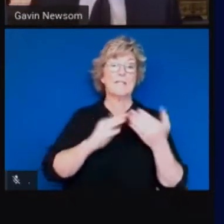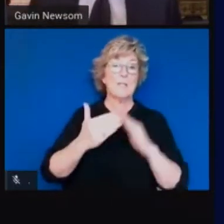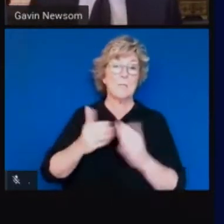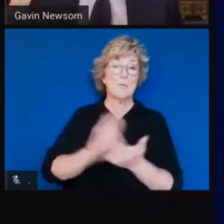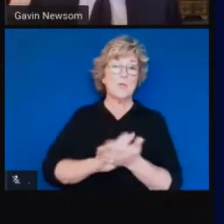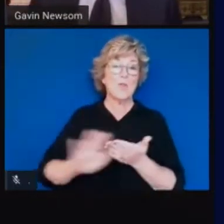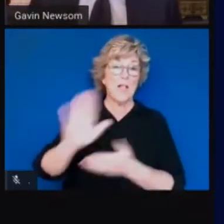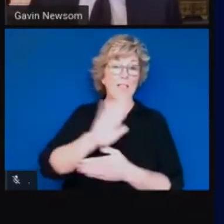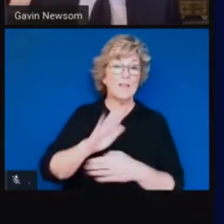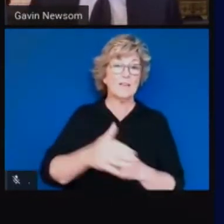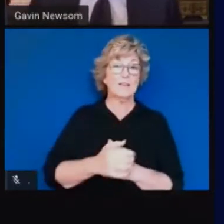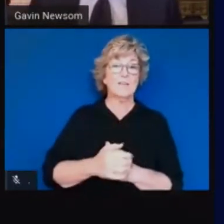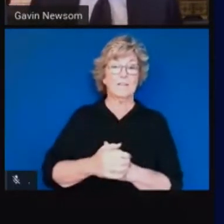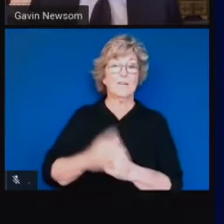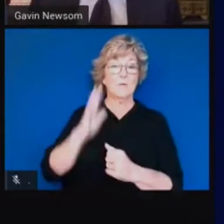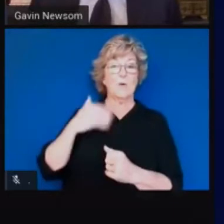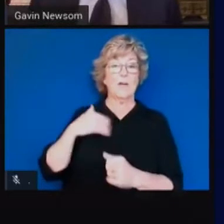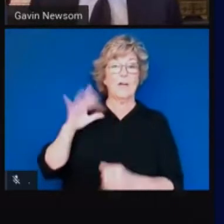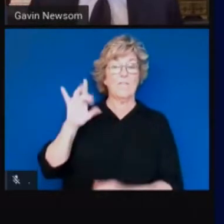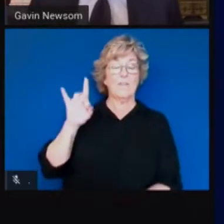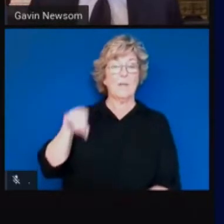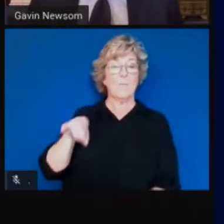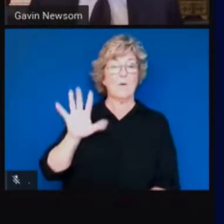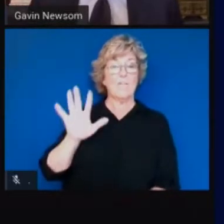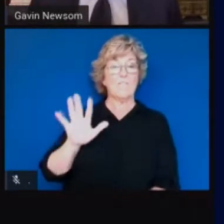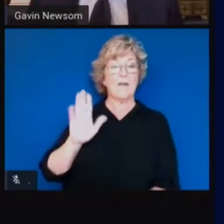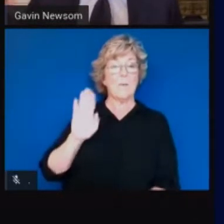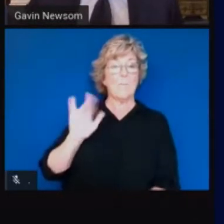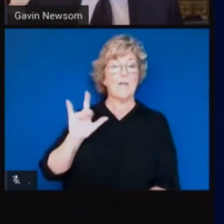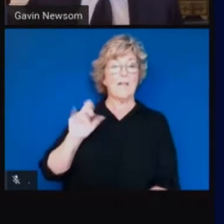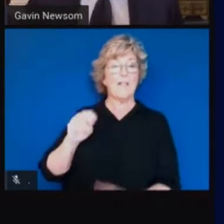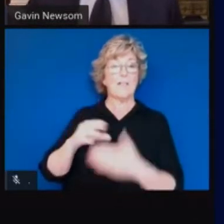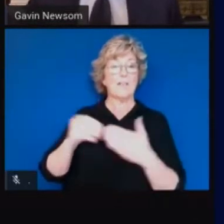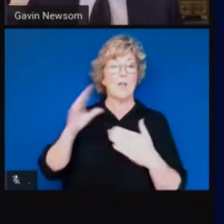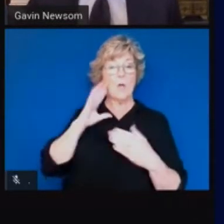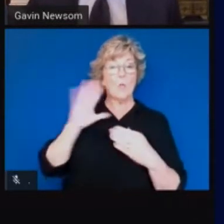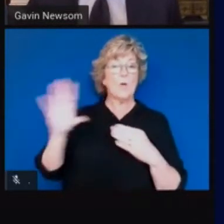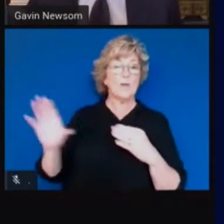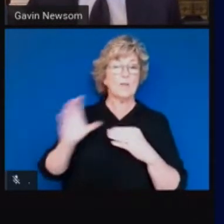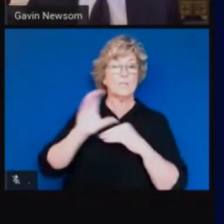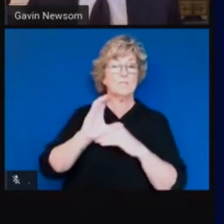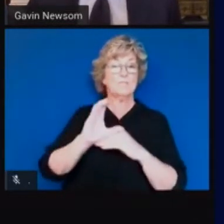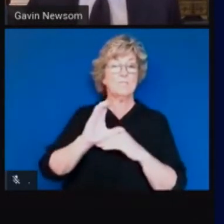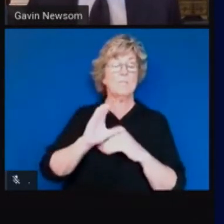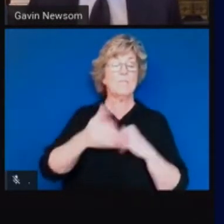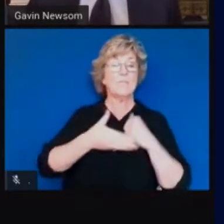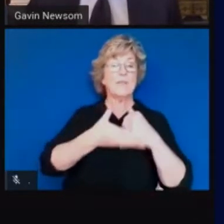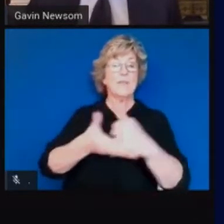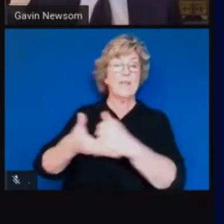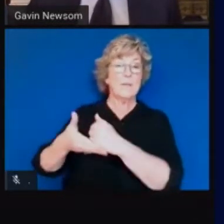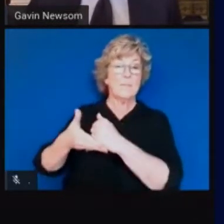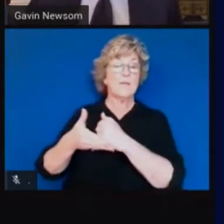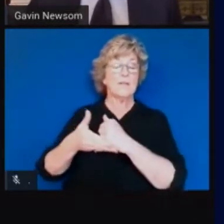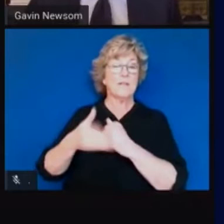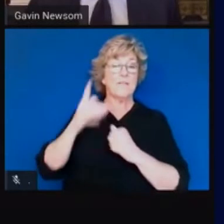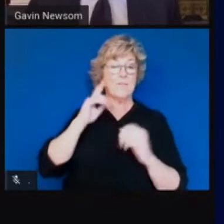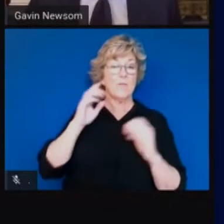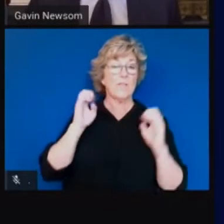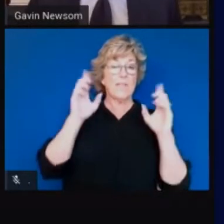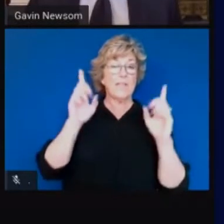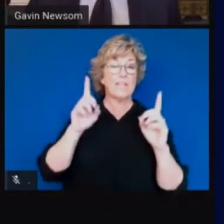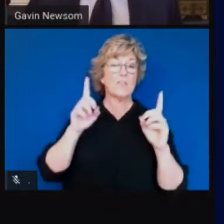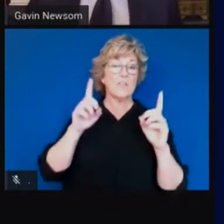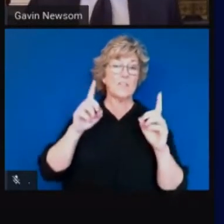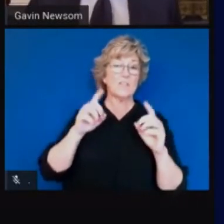estimates, $8.5 billion will be infused to help those our educational system here in the